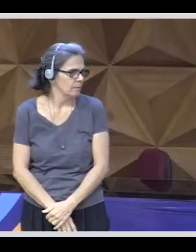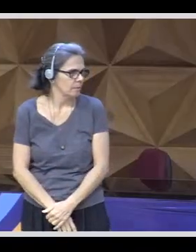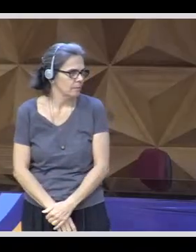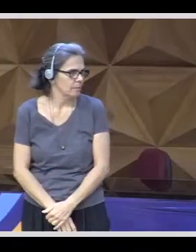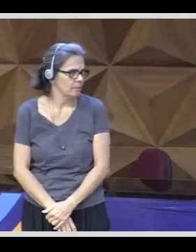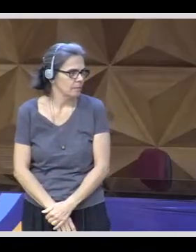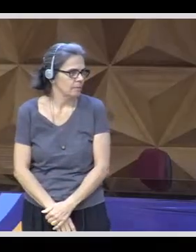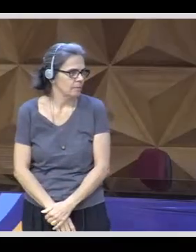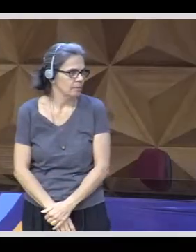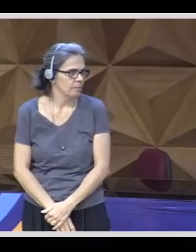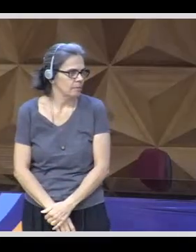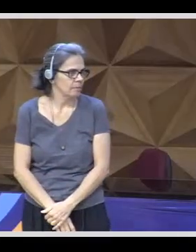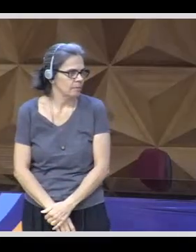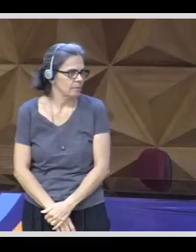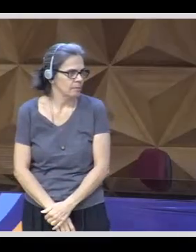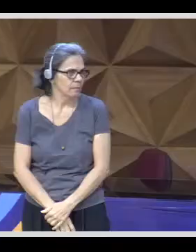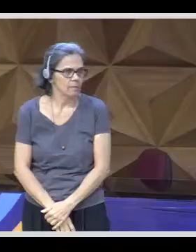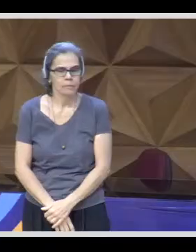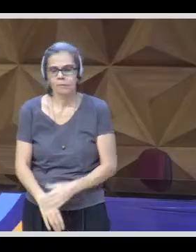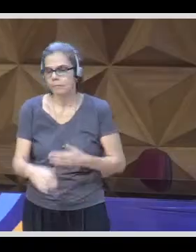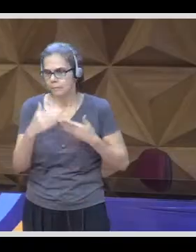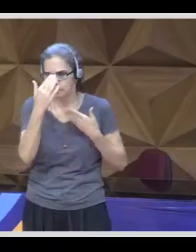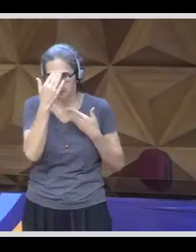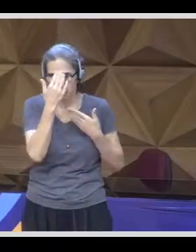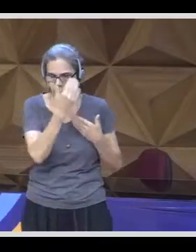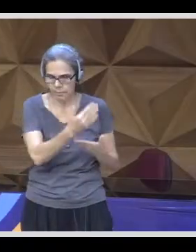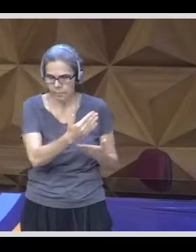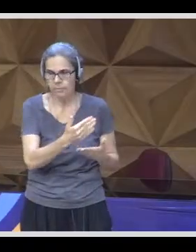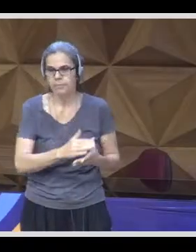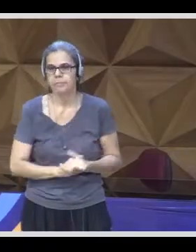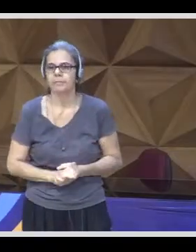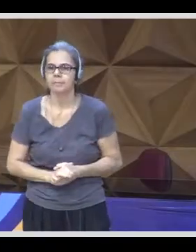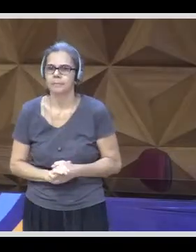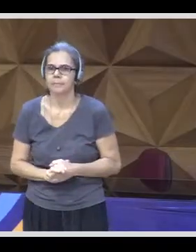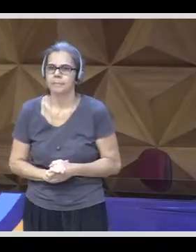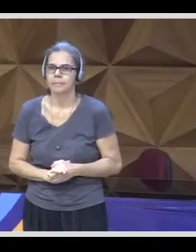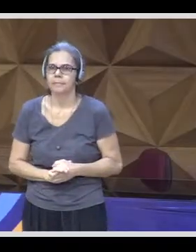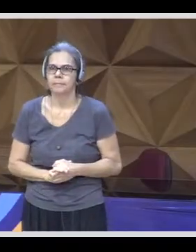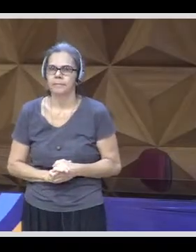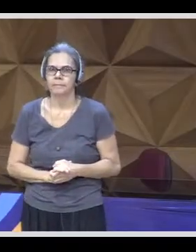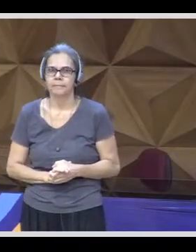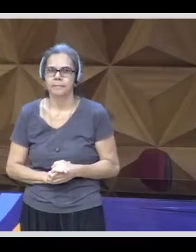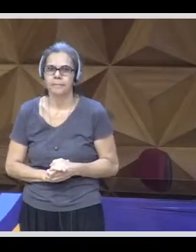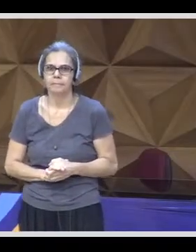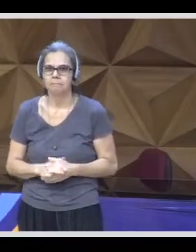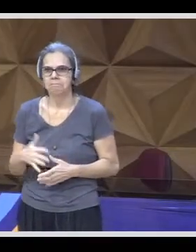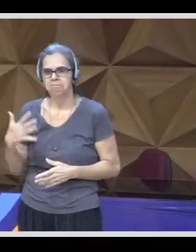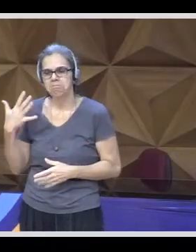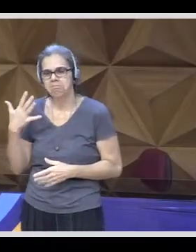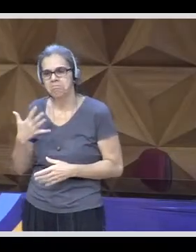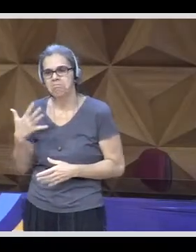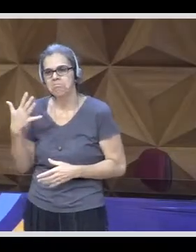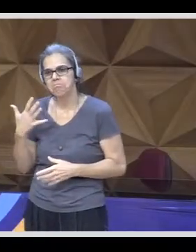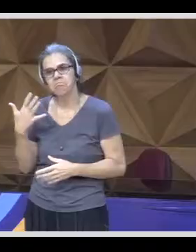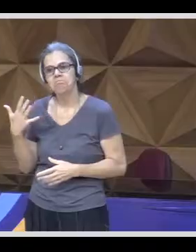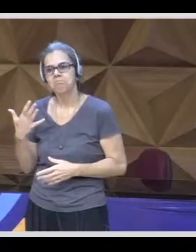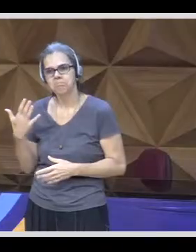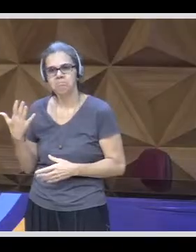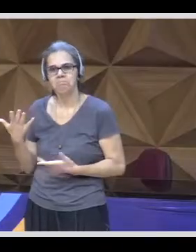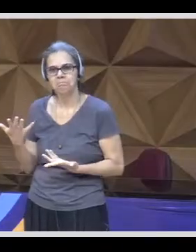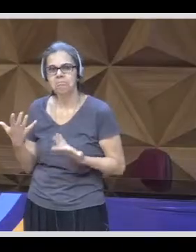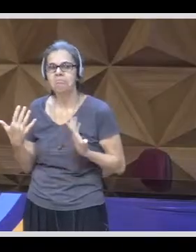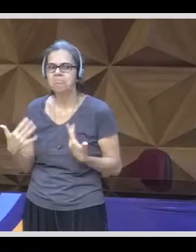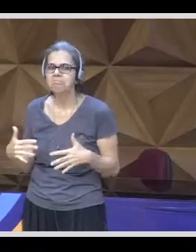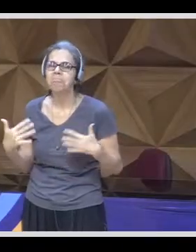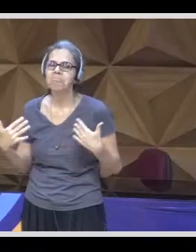Okay. Thank you very much for this very inspiring talk. It was wonderful to